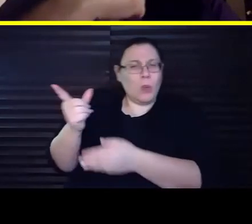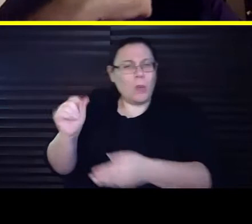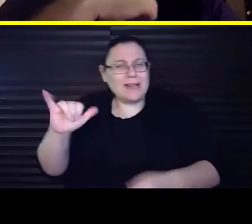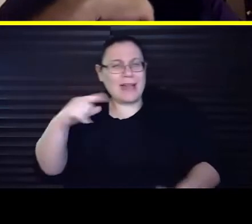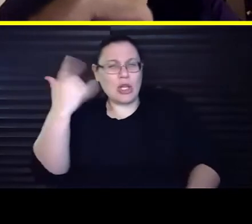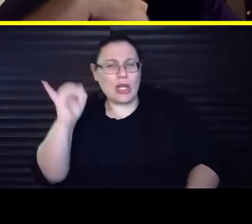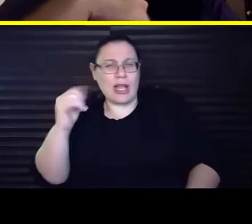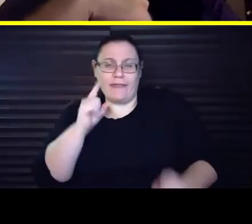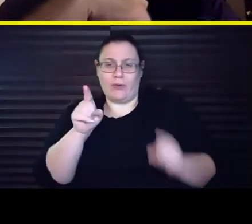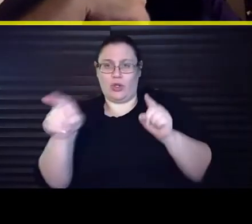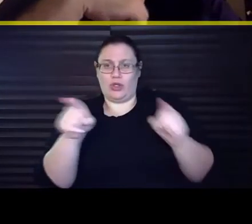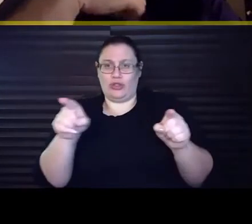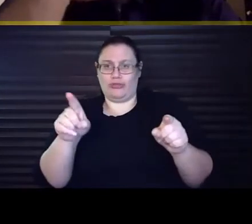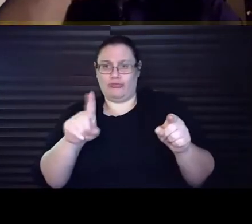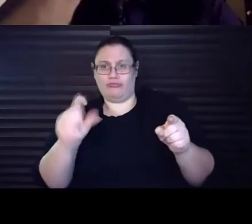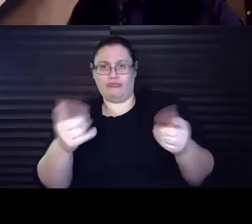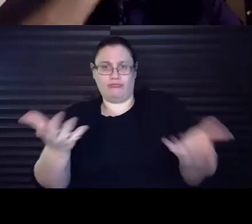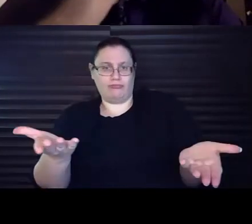two of you?